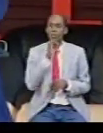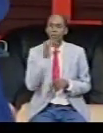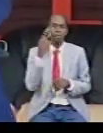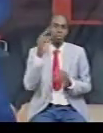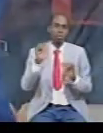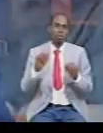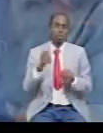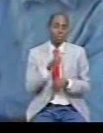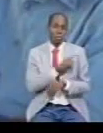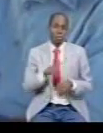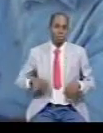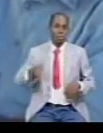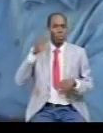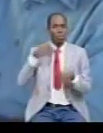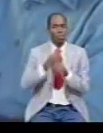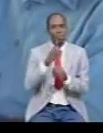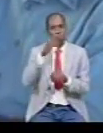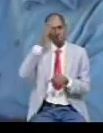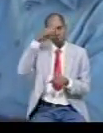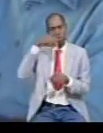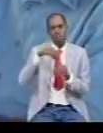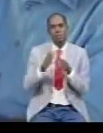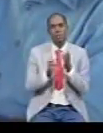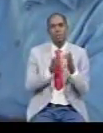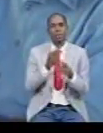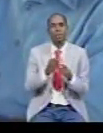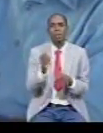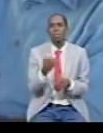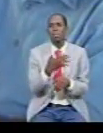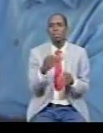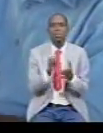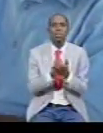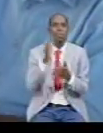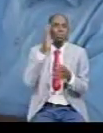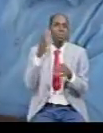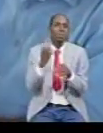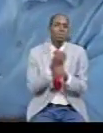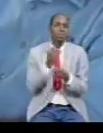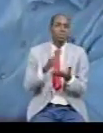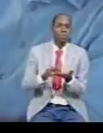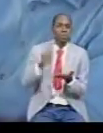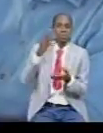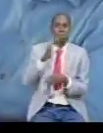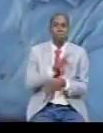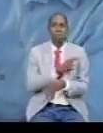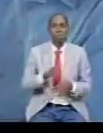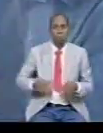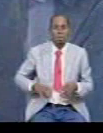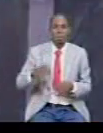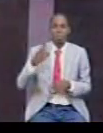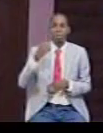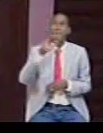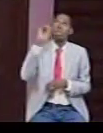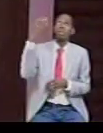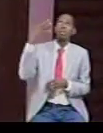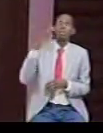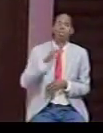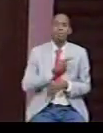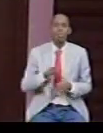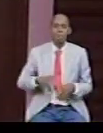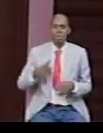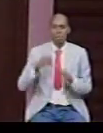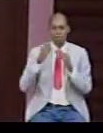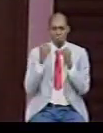will make you wise. Anything that will take the glory of Christ, the grace of Christ, the power